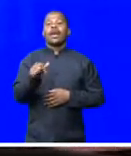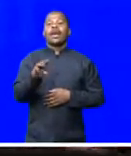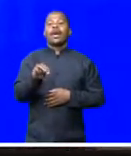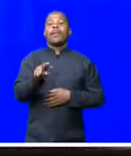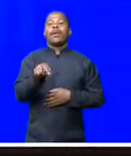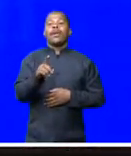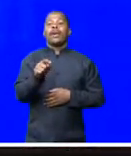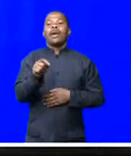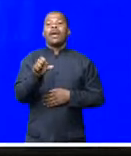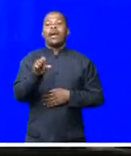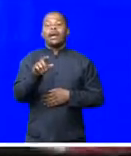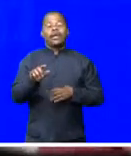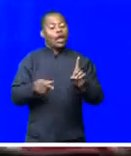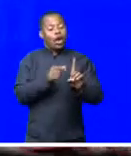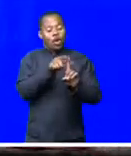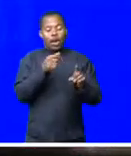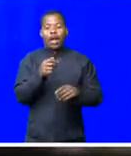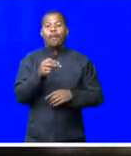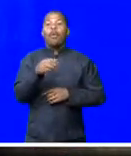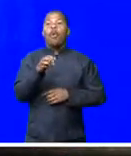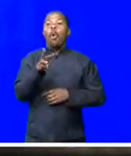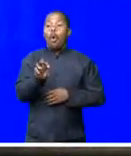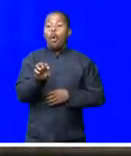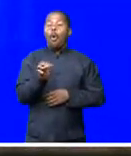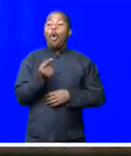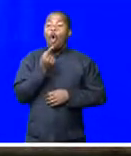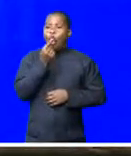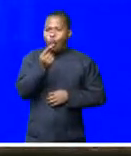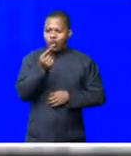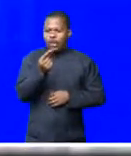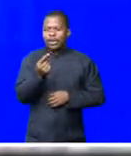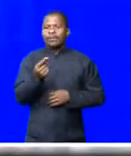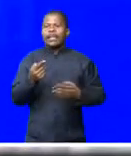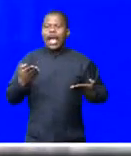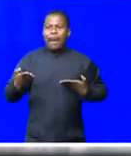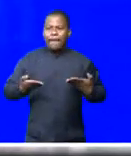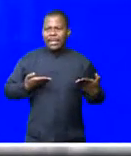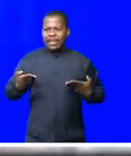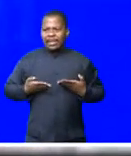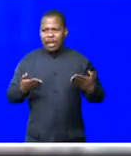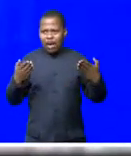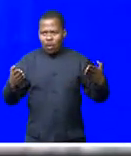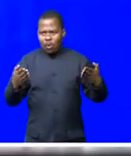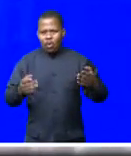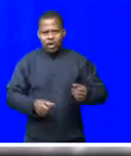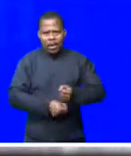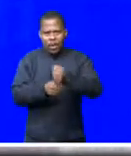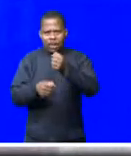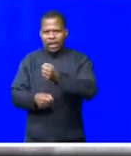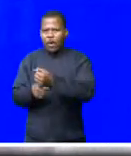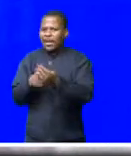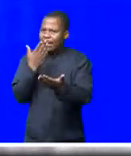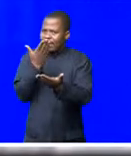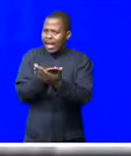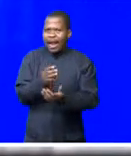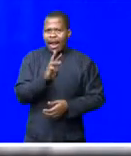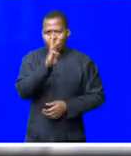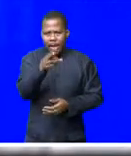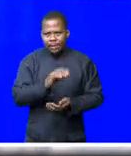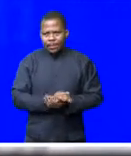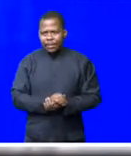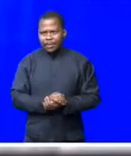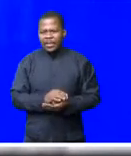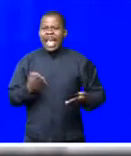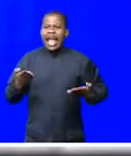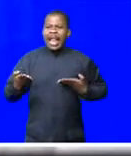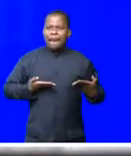nemafirms netinkampani etinkulu agcine afikile eNtondozi kuphela nje uma basisekeleka ngendlela lefanele. Ngicela ukuthi isupport yale business lena